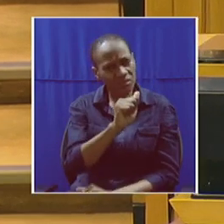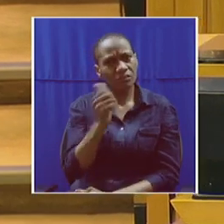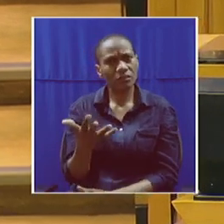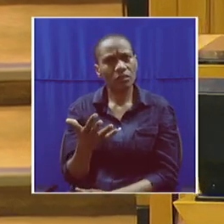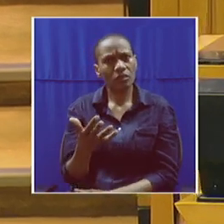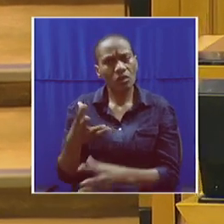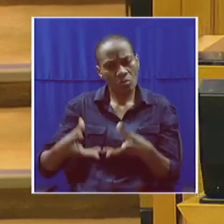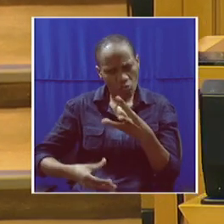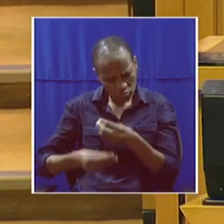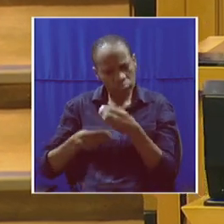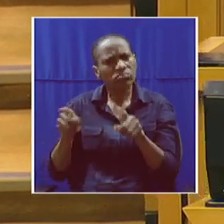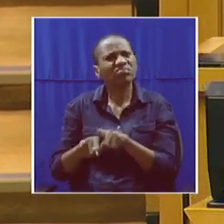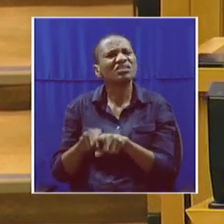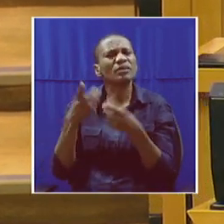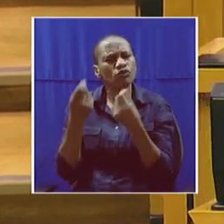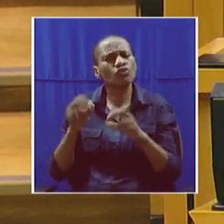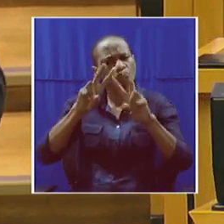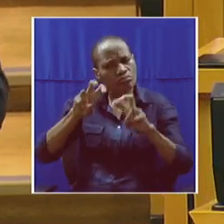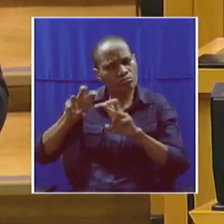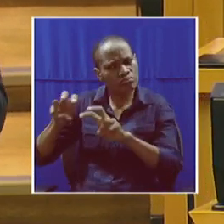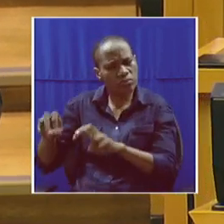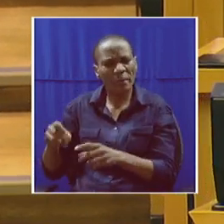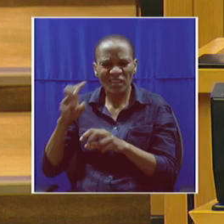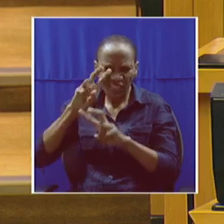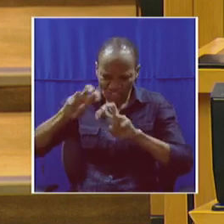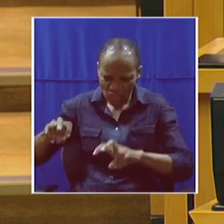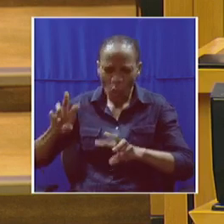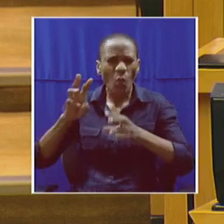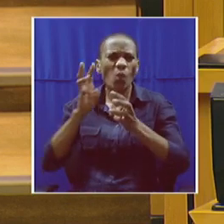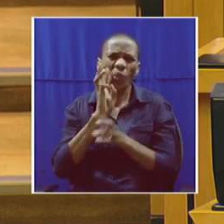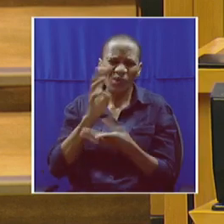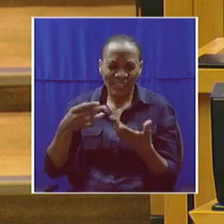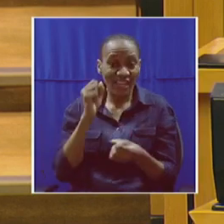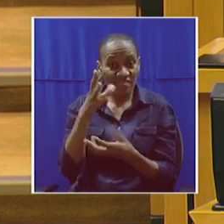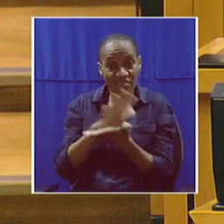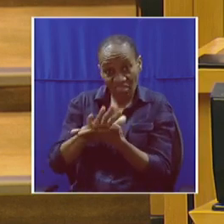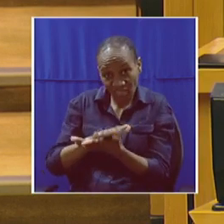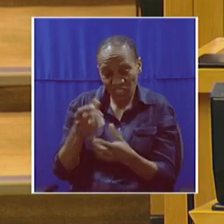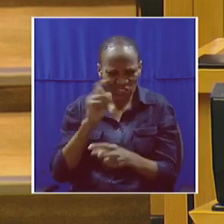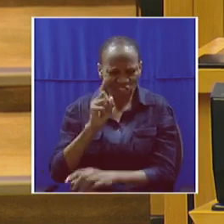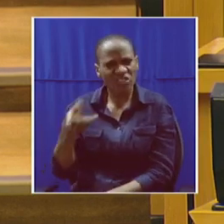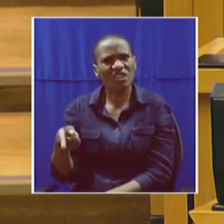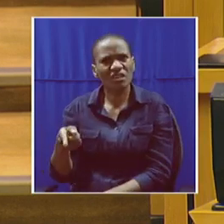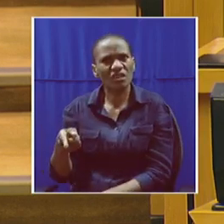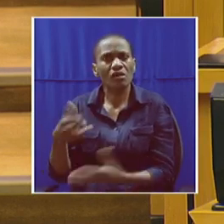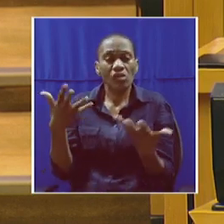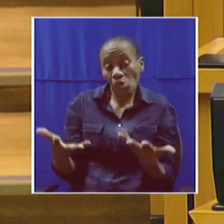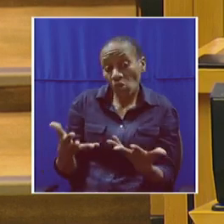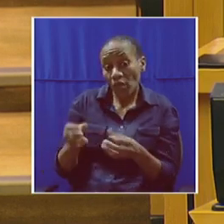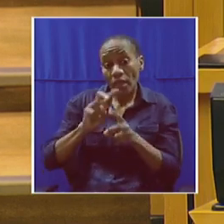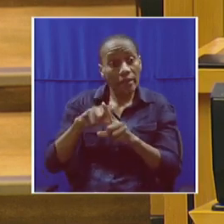to also conduct some investigations on on on water streams that may be polluted I think Thor chemicals was a classic